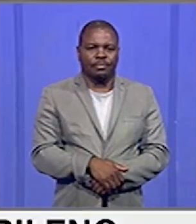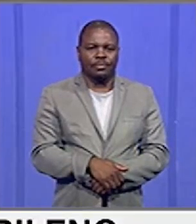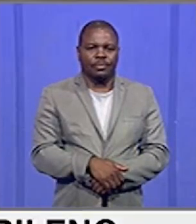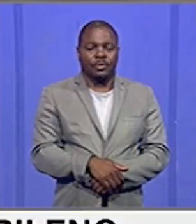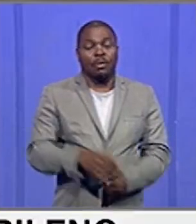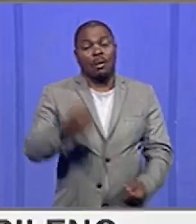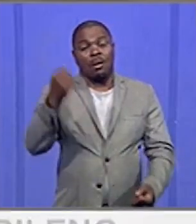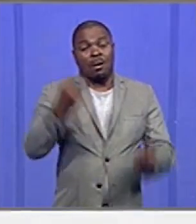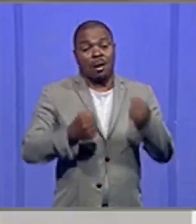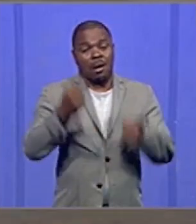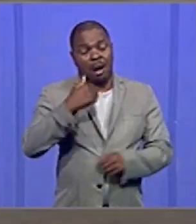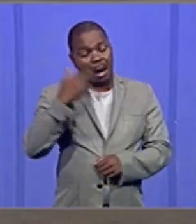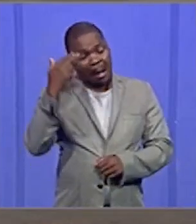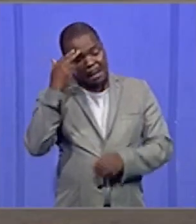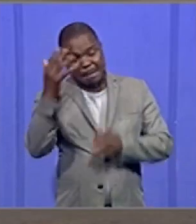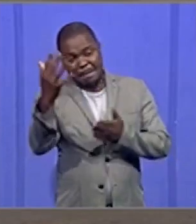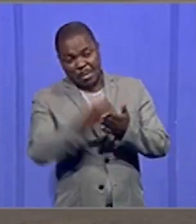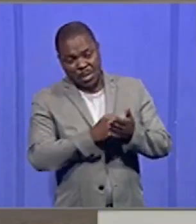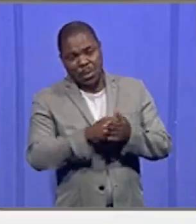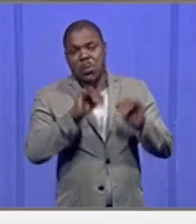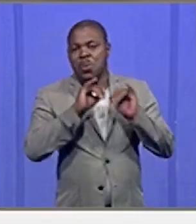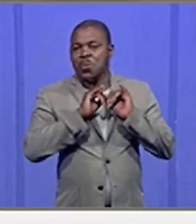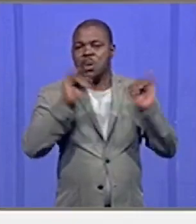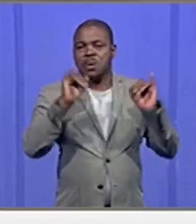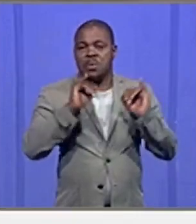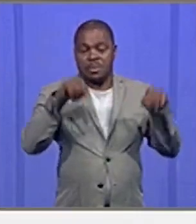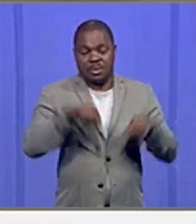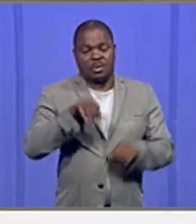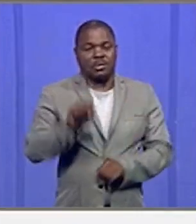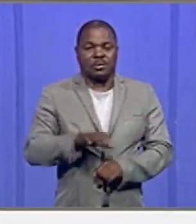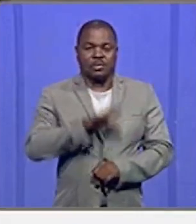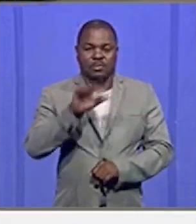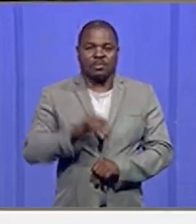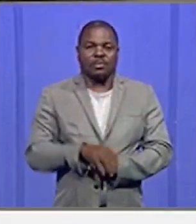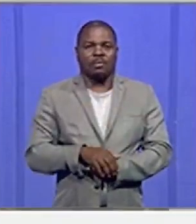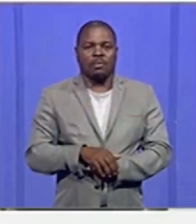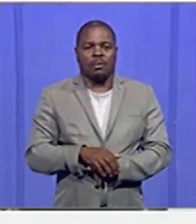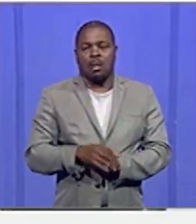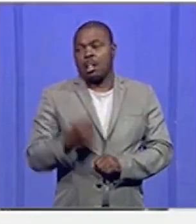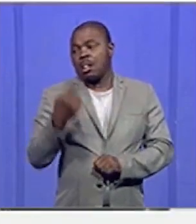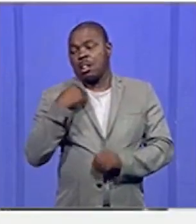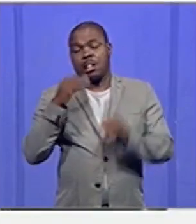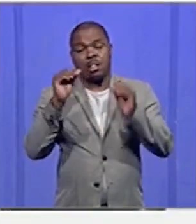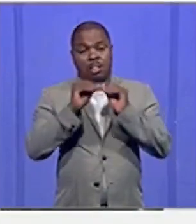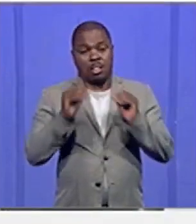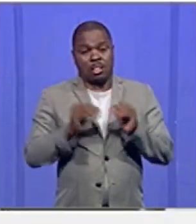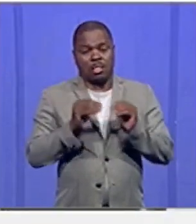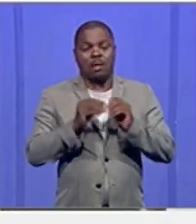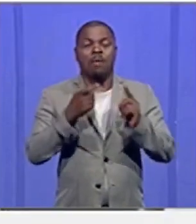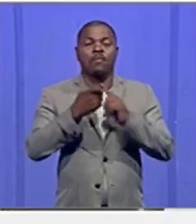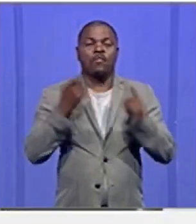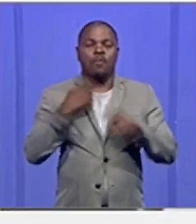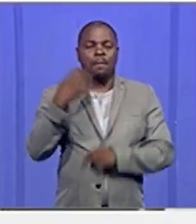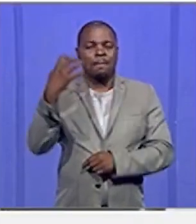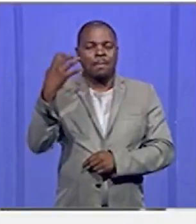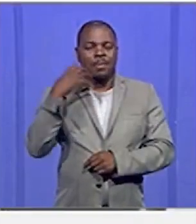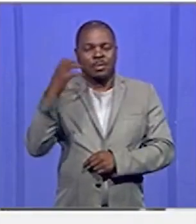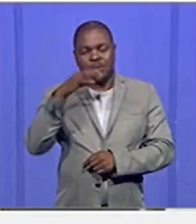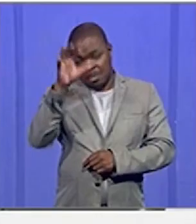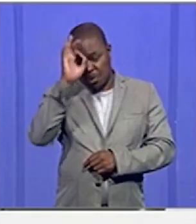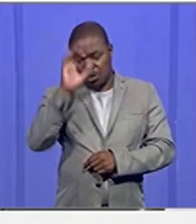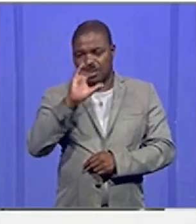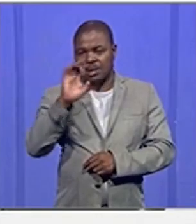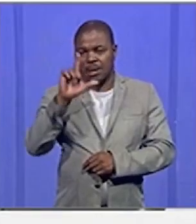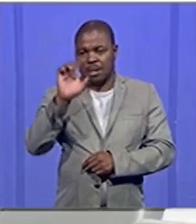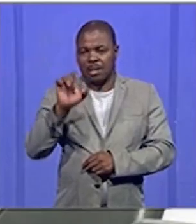Bogodi ba go tselwa dikoloi ka dikgoka bo golela kwa godimo mo nageng. Dipalopalo tsa sesheng tseo di golotsweng ke tona ya mapodisi